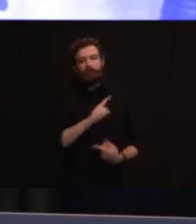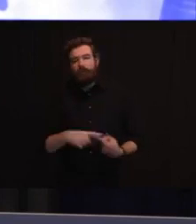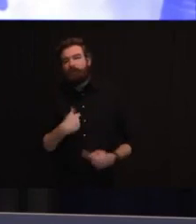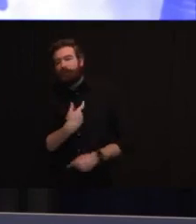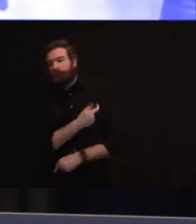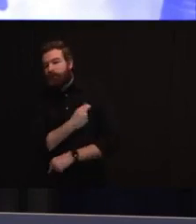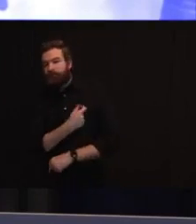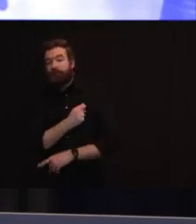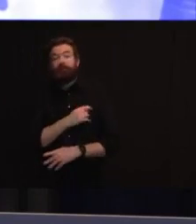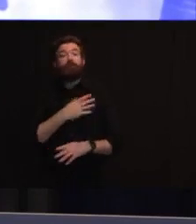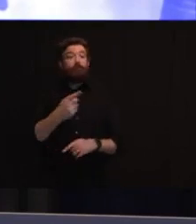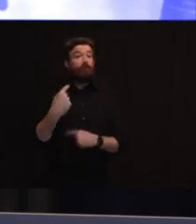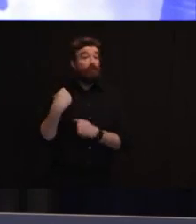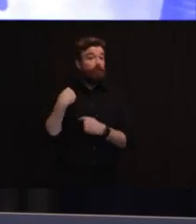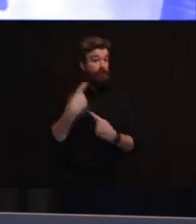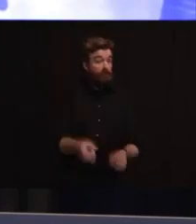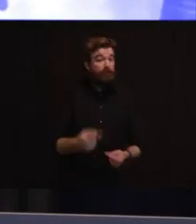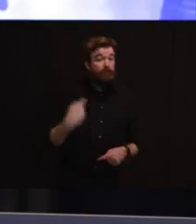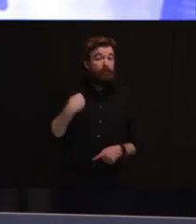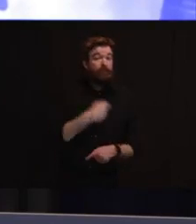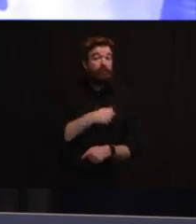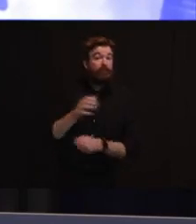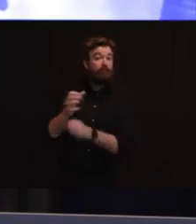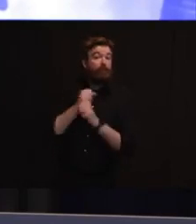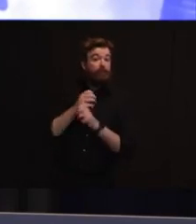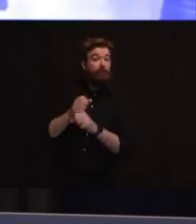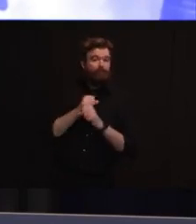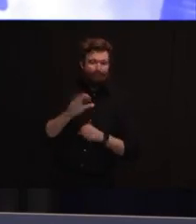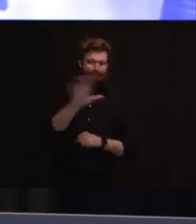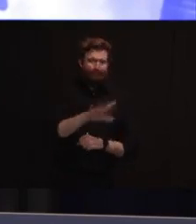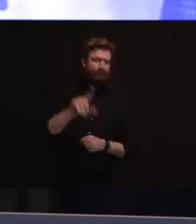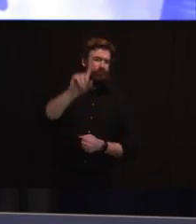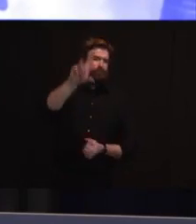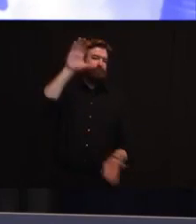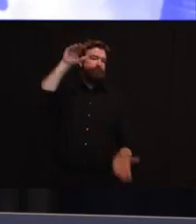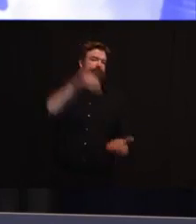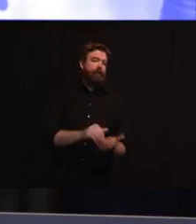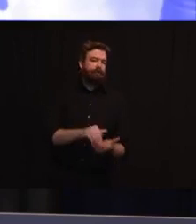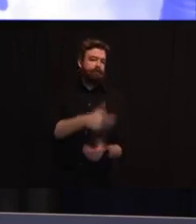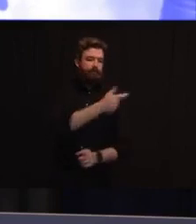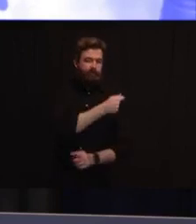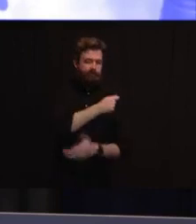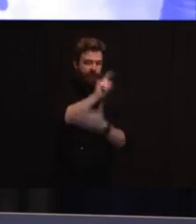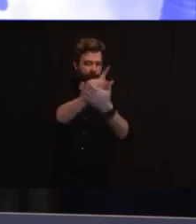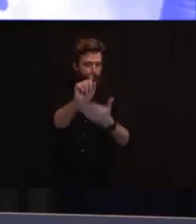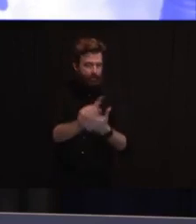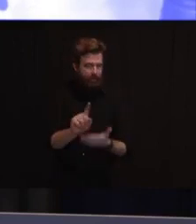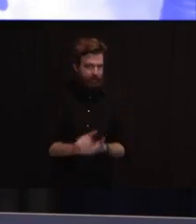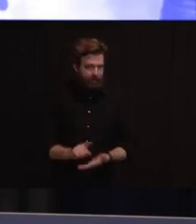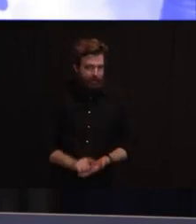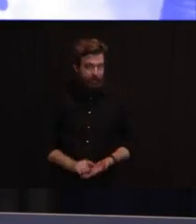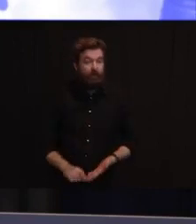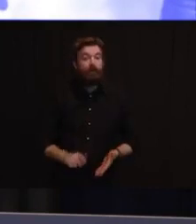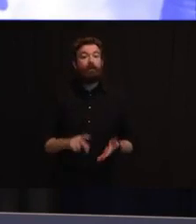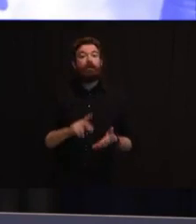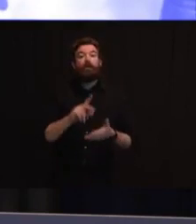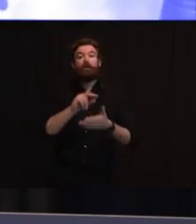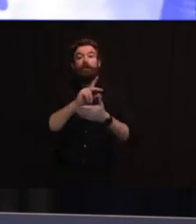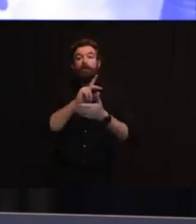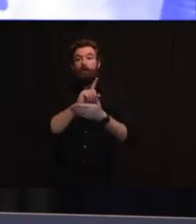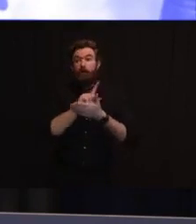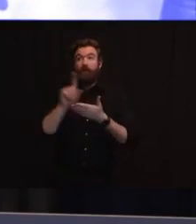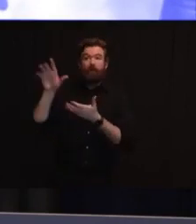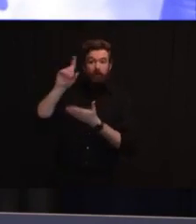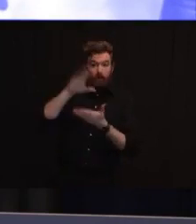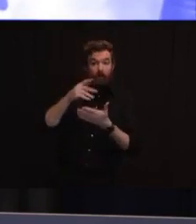little over 100,000 doses a week. So only 100,000